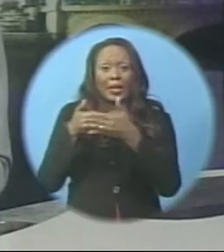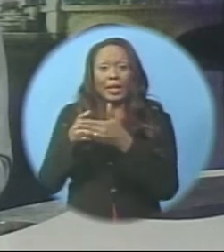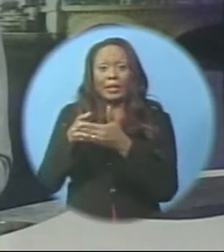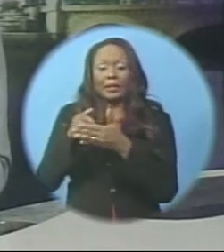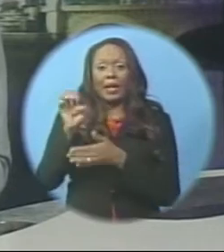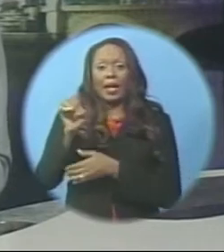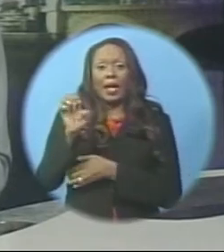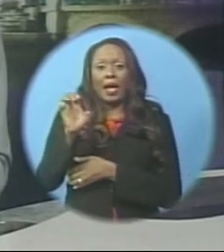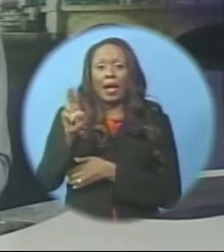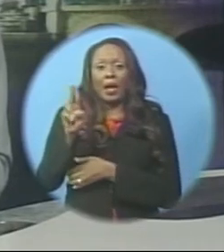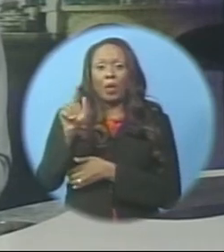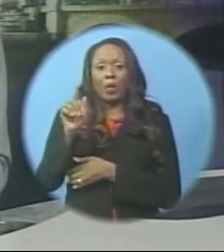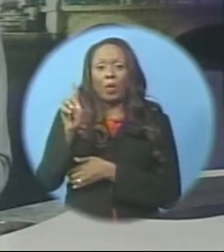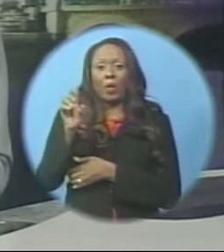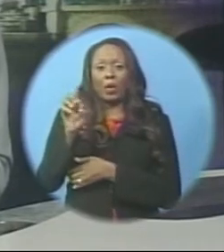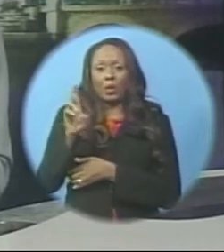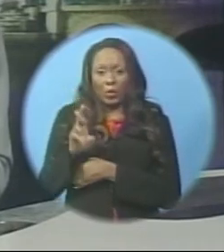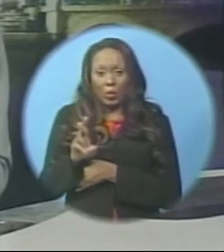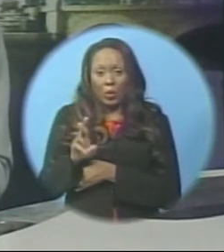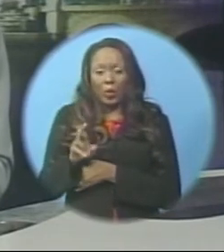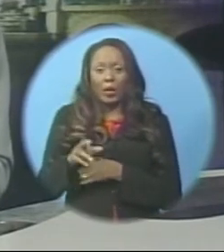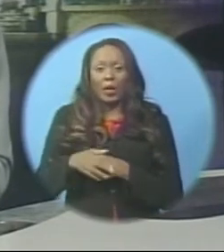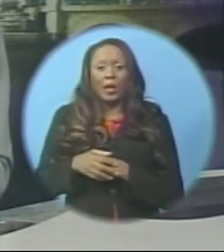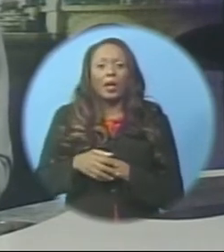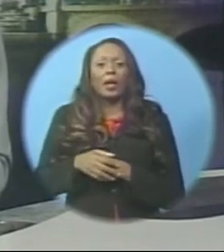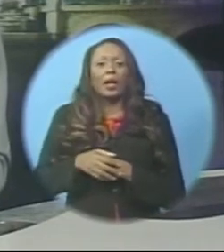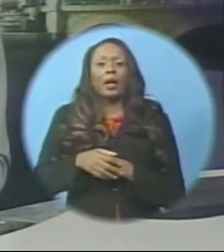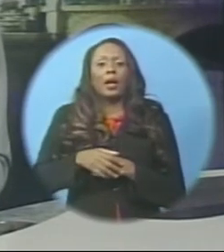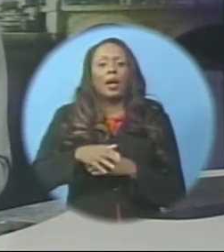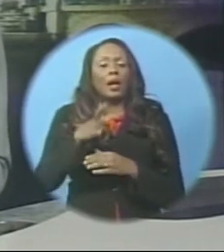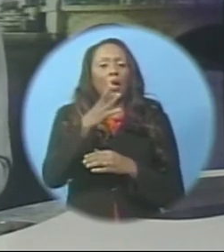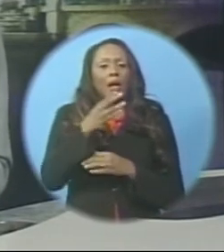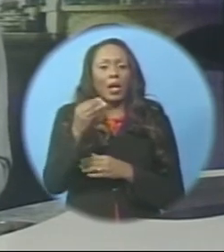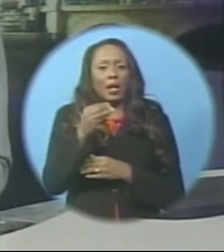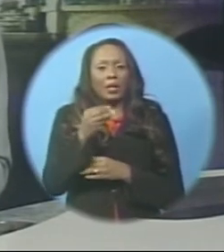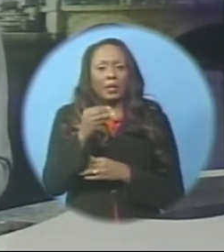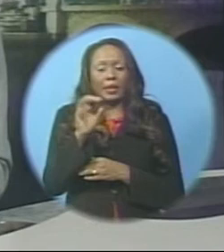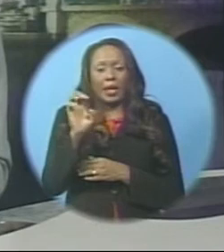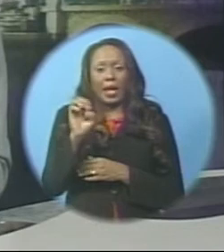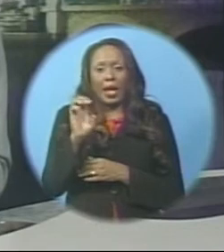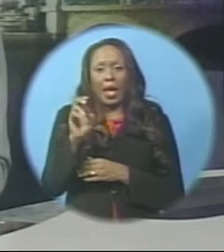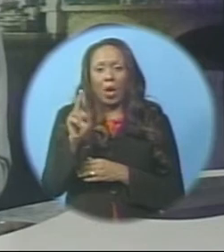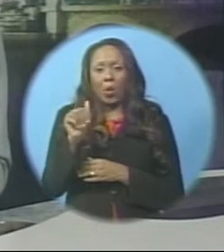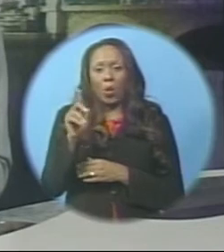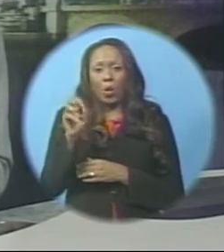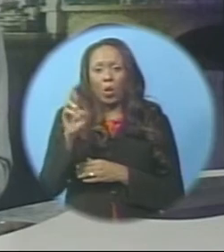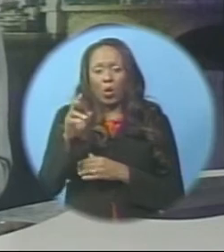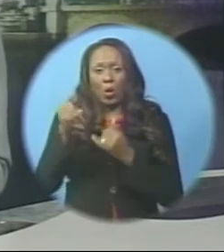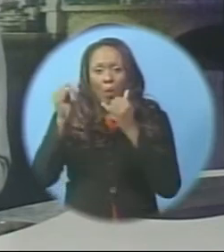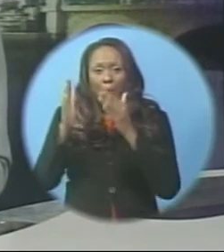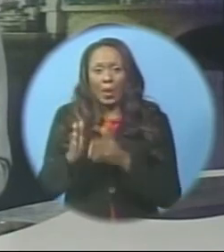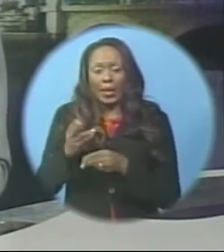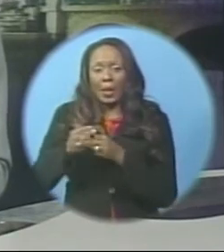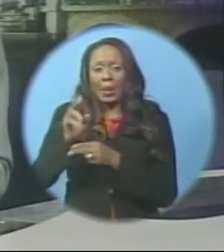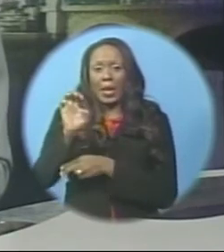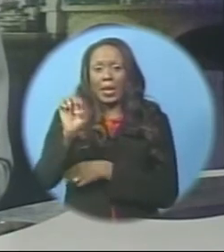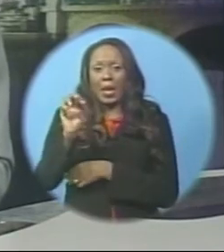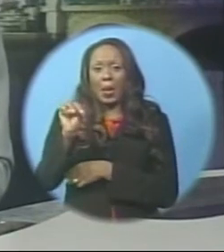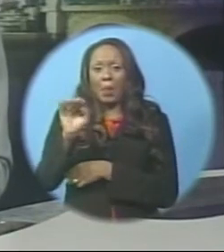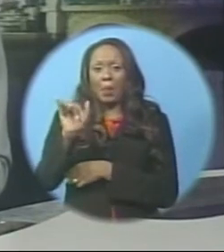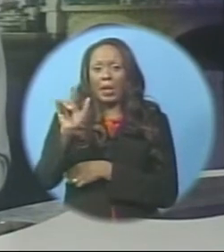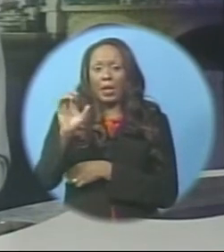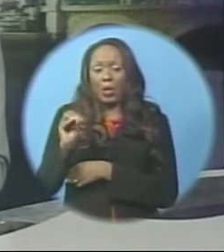tomorrow. The draw was made today, and Ecuador's number 2 player, Emilio Gomez, will take on Barbadian Hornby in the first singles match